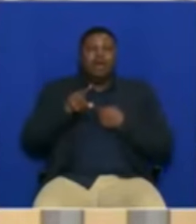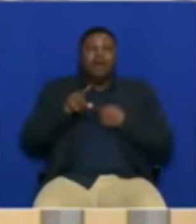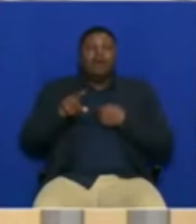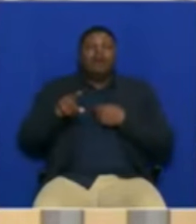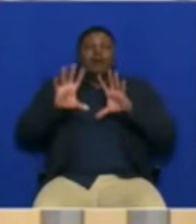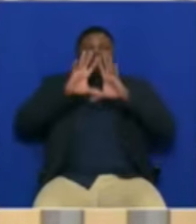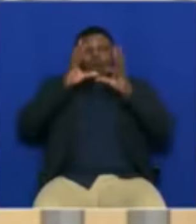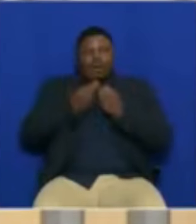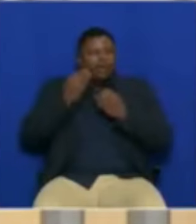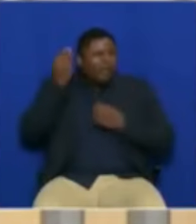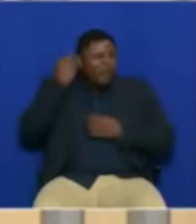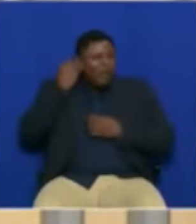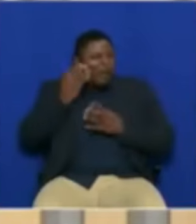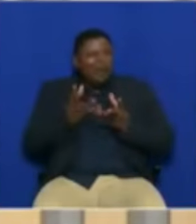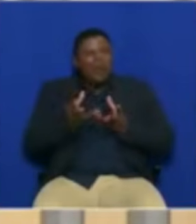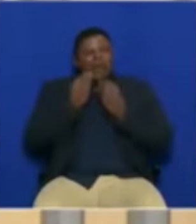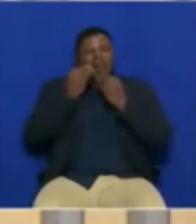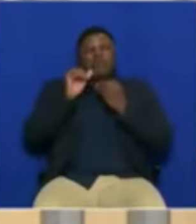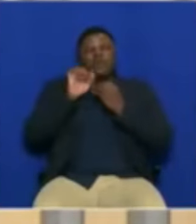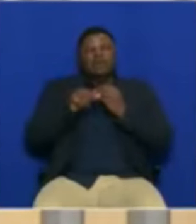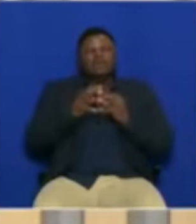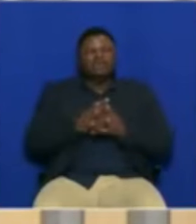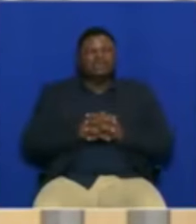Thank you.